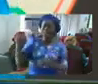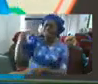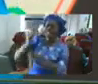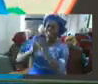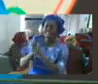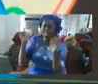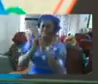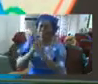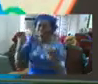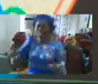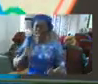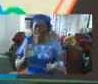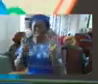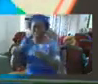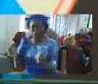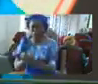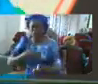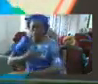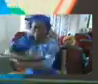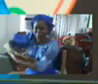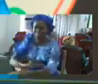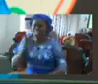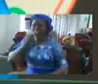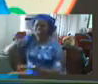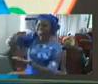Now I'm here with my child. We dance.